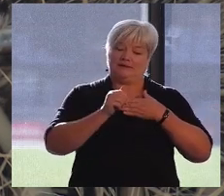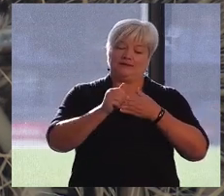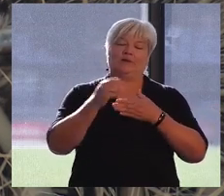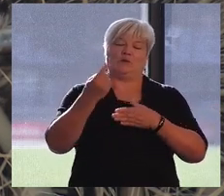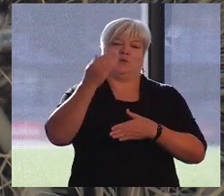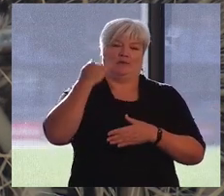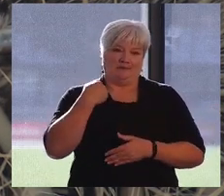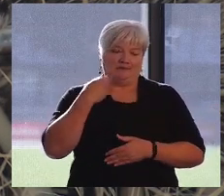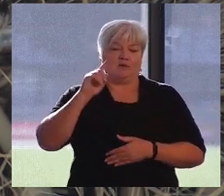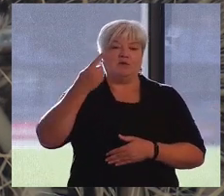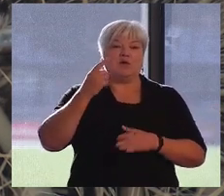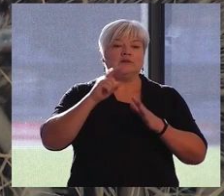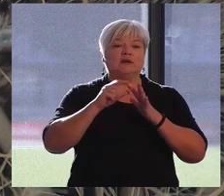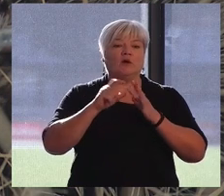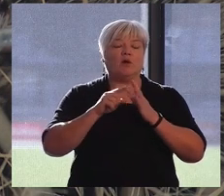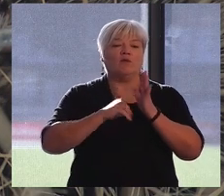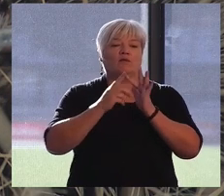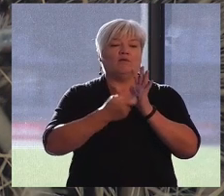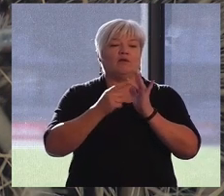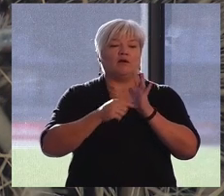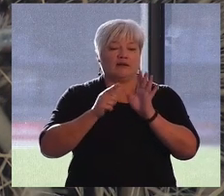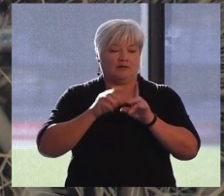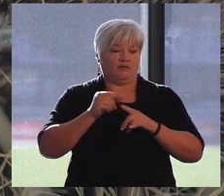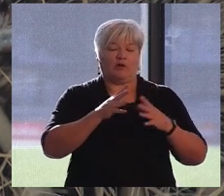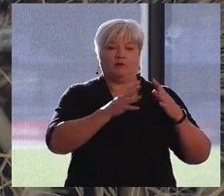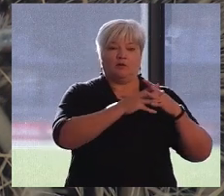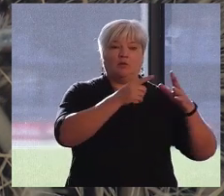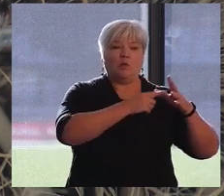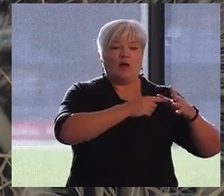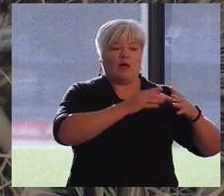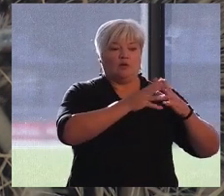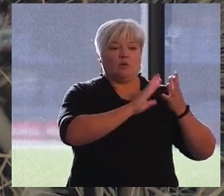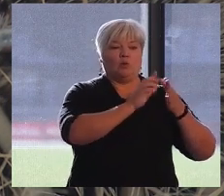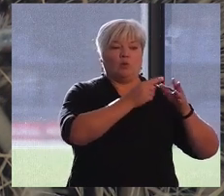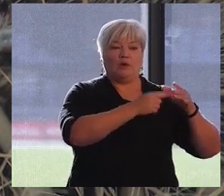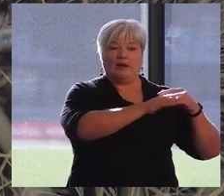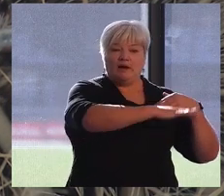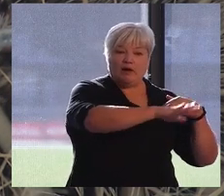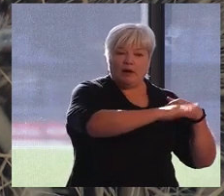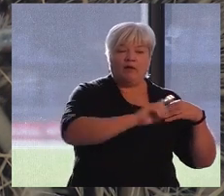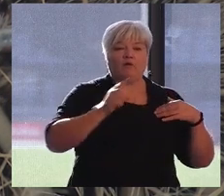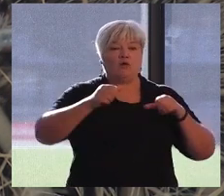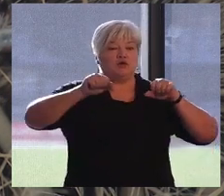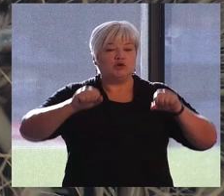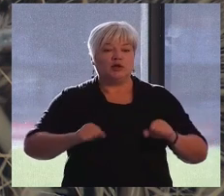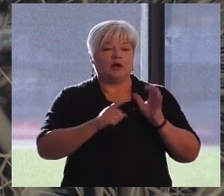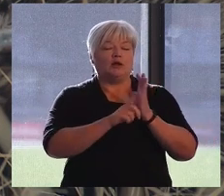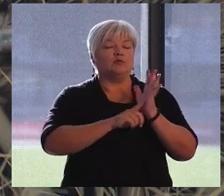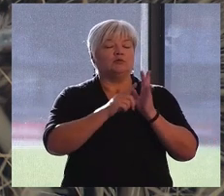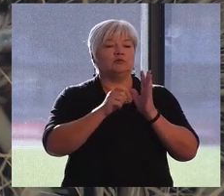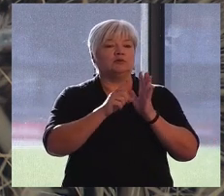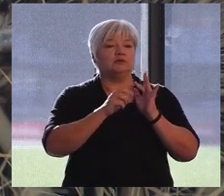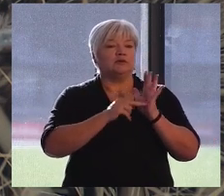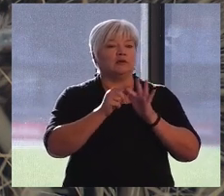Verity Morgan-Schmidt, from the Western Australian Wheat Belt, ex-WA Farmers Federation. Our first chair, Lucinda Corrigan, a very